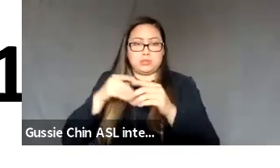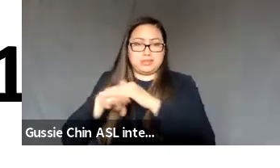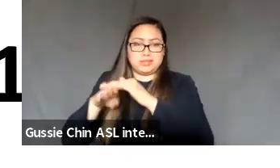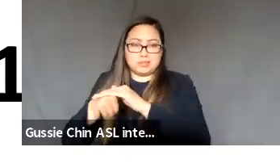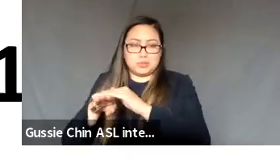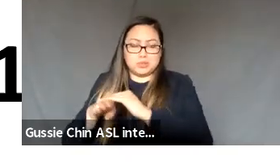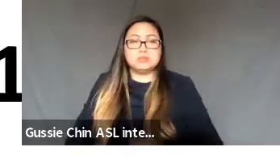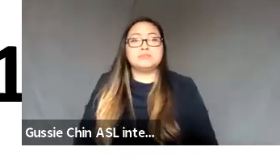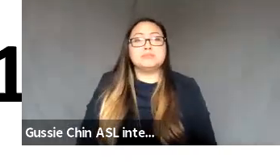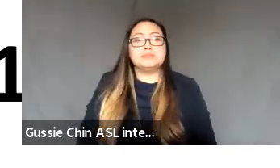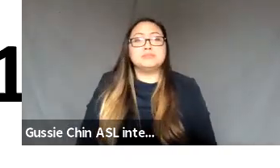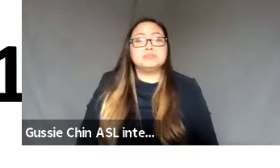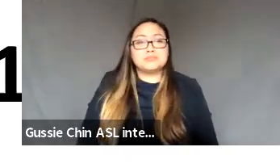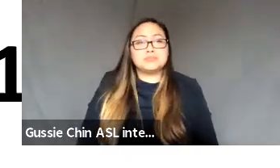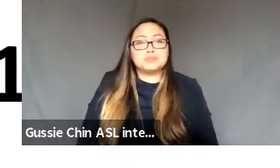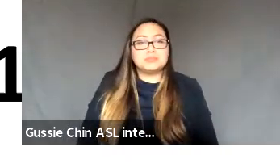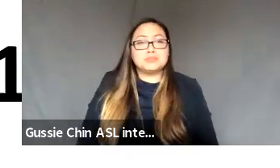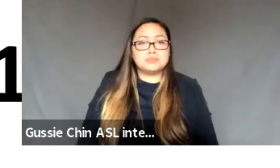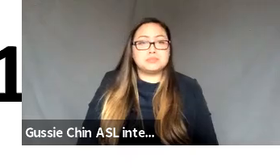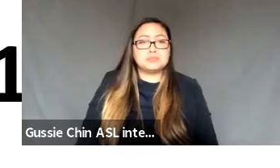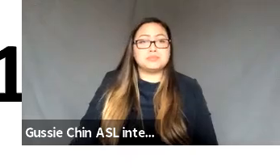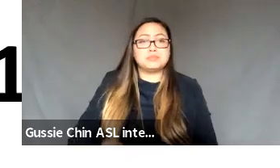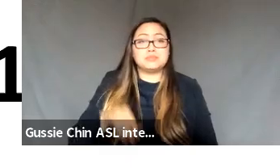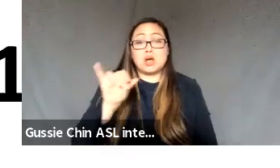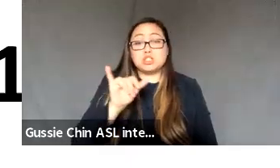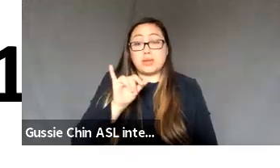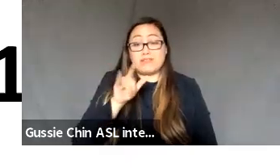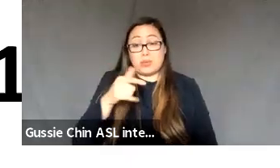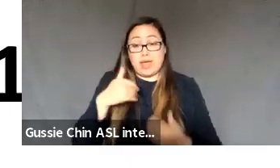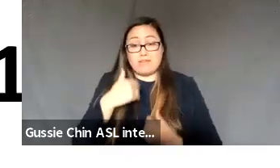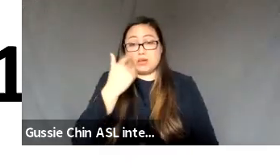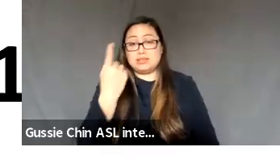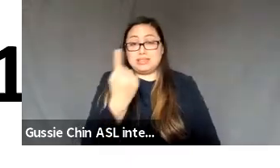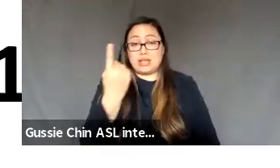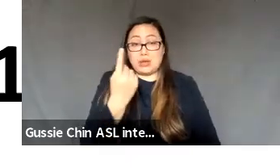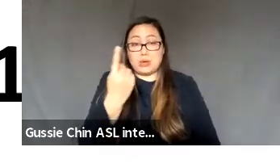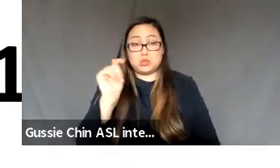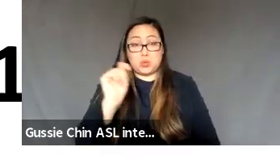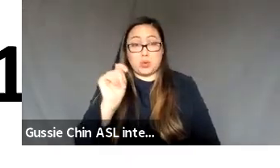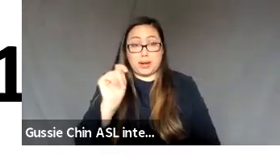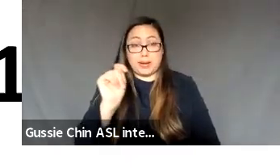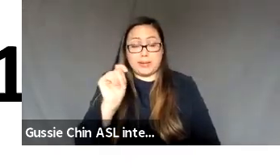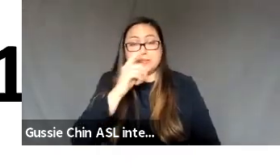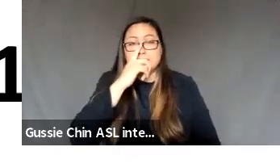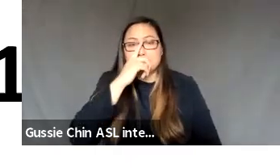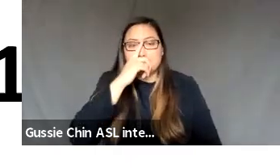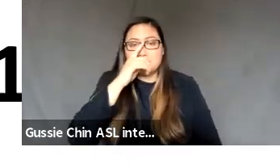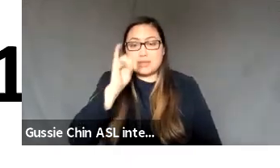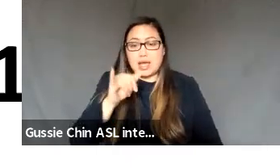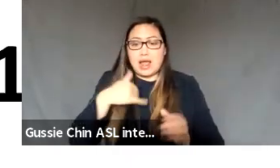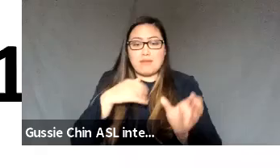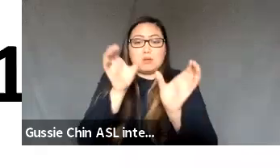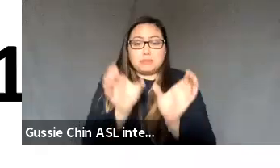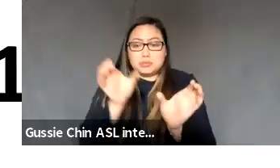then also, if you have a single user toilet room that are clustered, then you're required to have a minimum